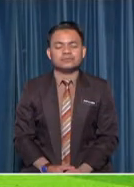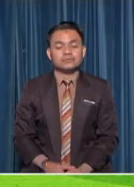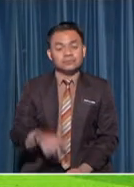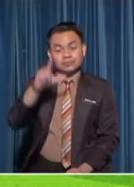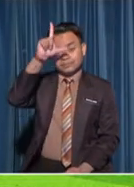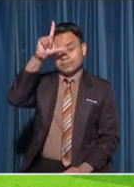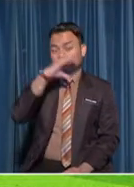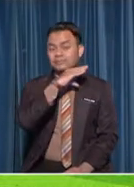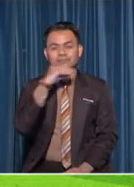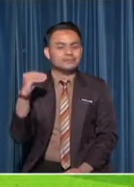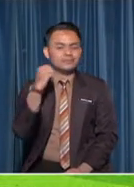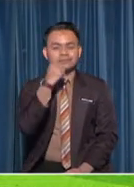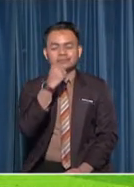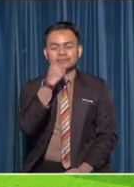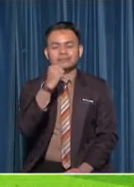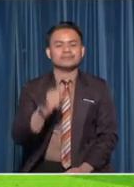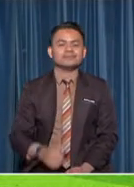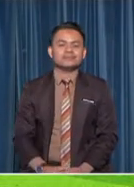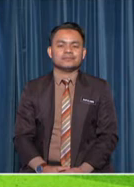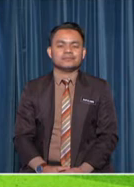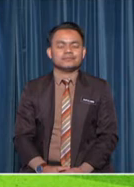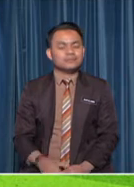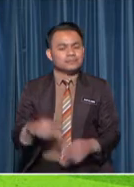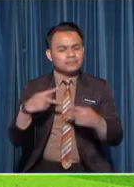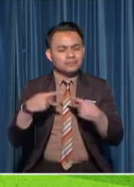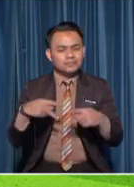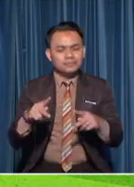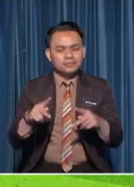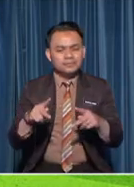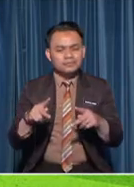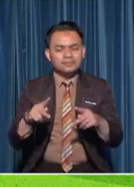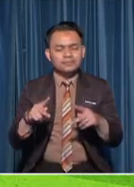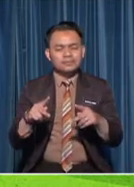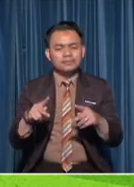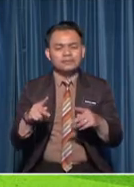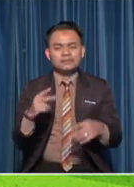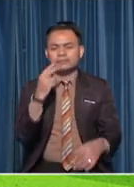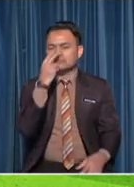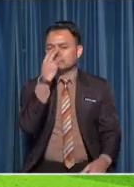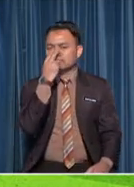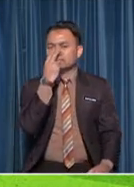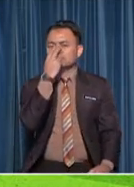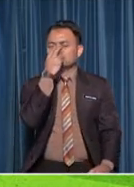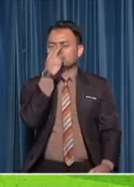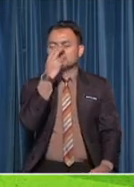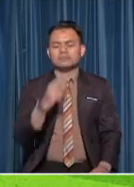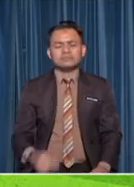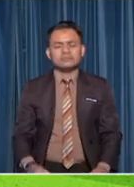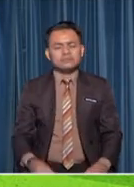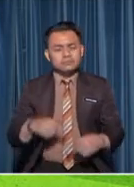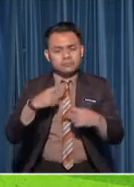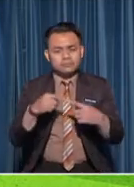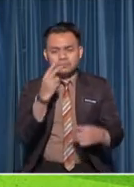Boys and girls, have you ever had a cold? When you have a